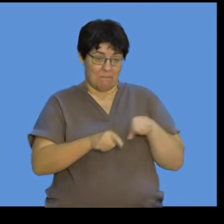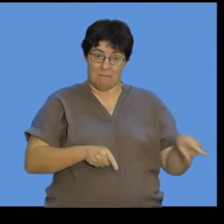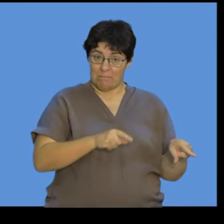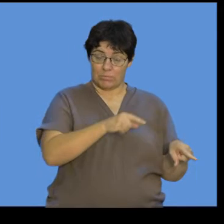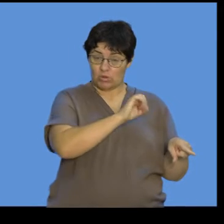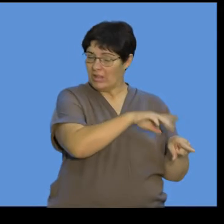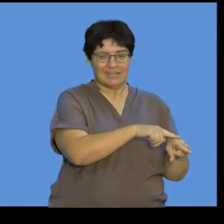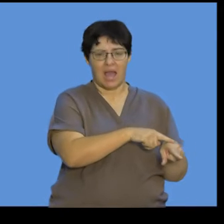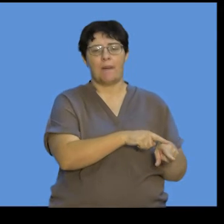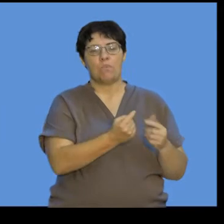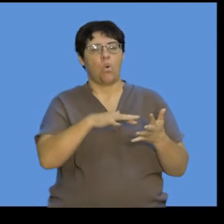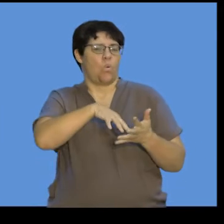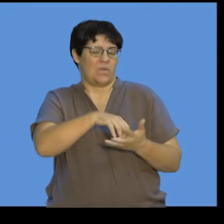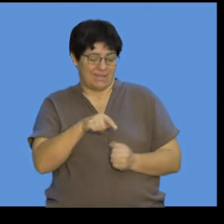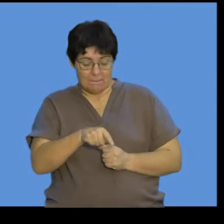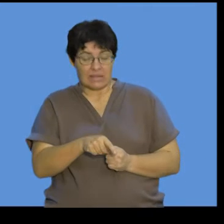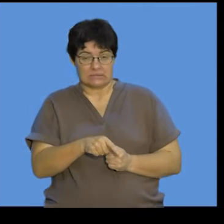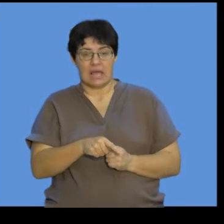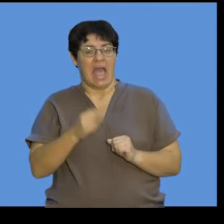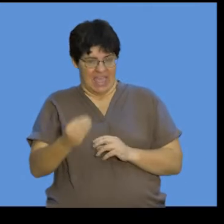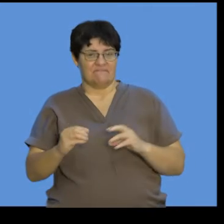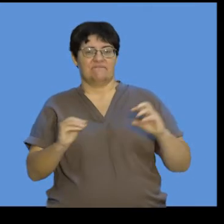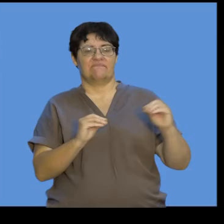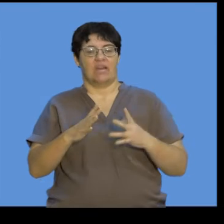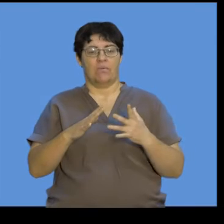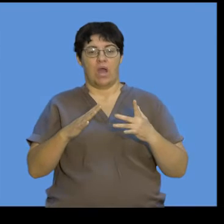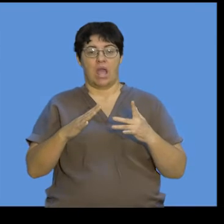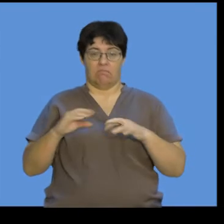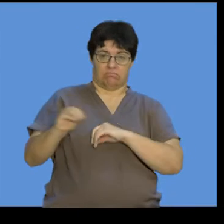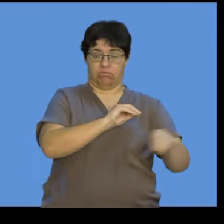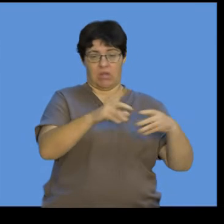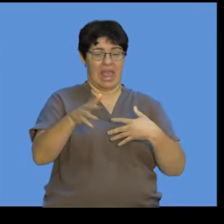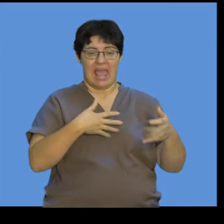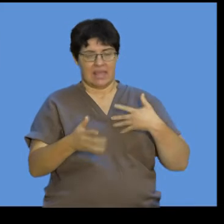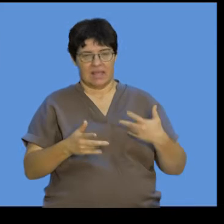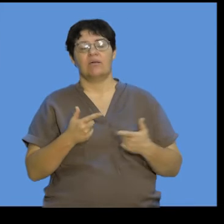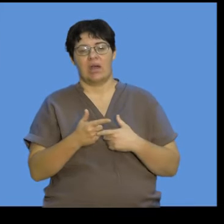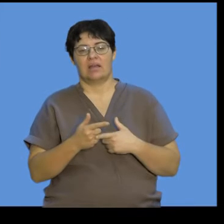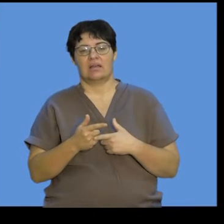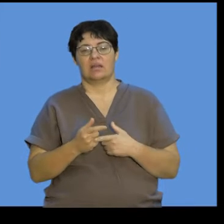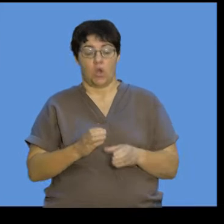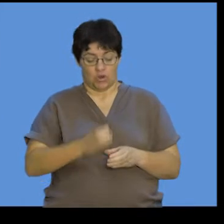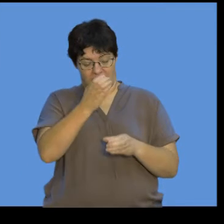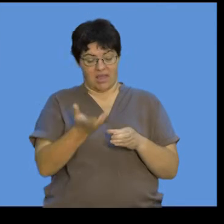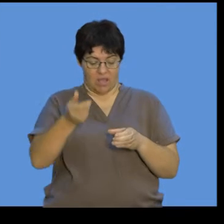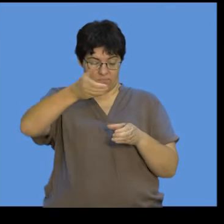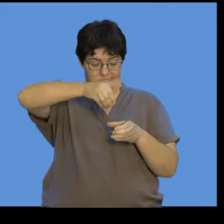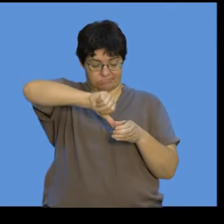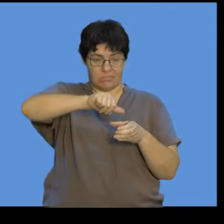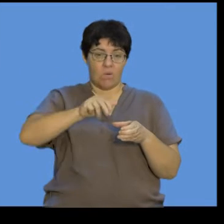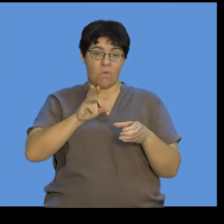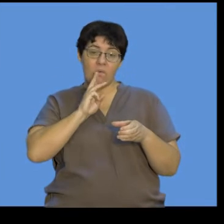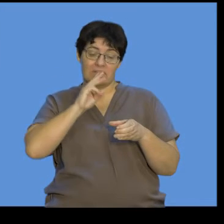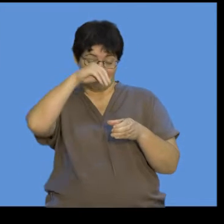slide past each other, which explains why the liquid will actually take the shape of a container, okay? And